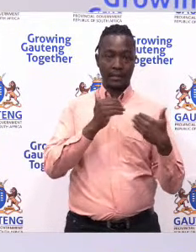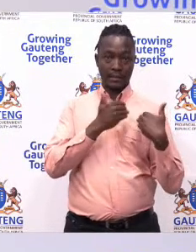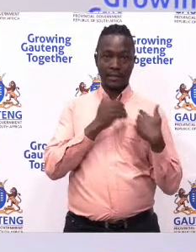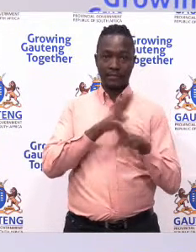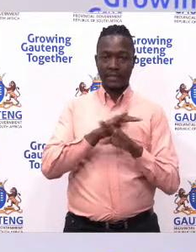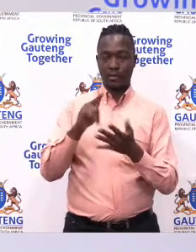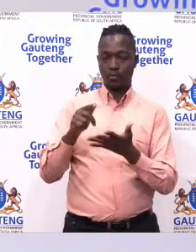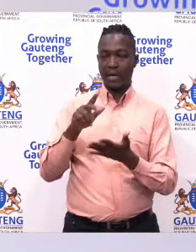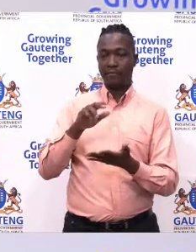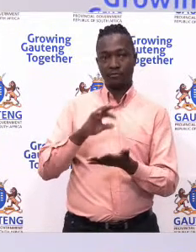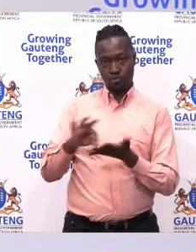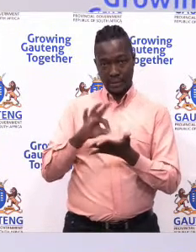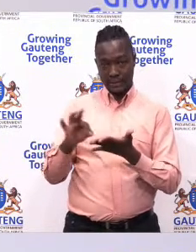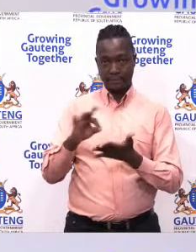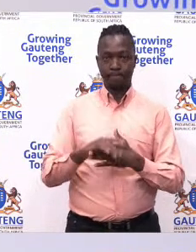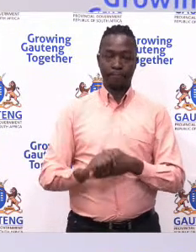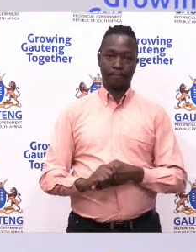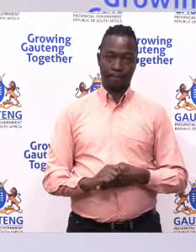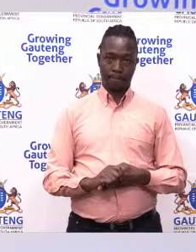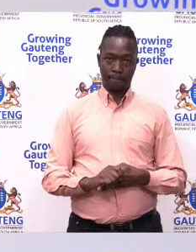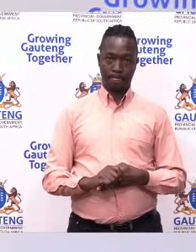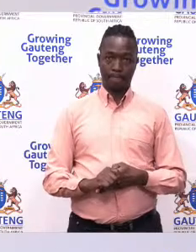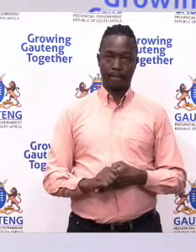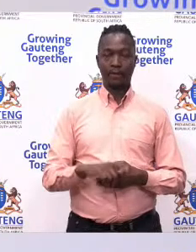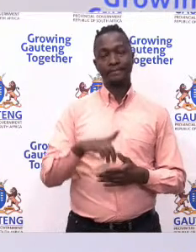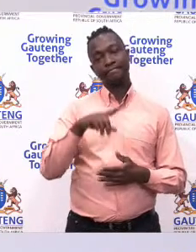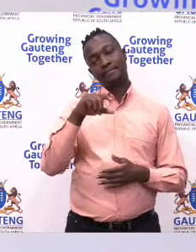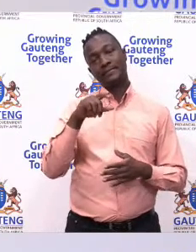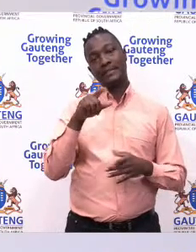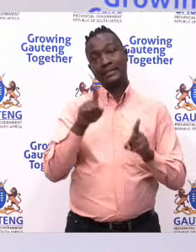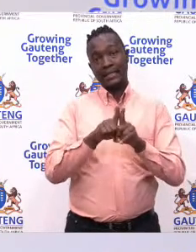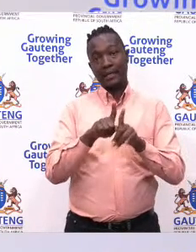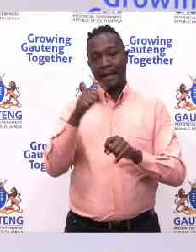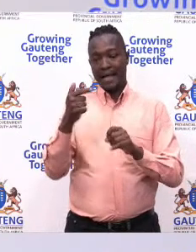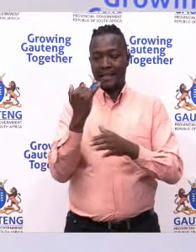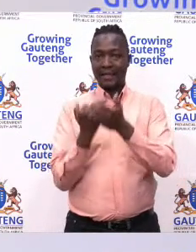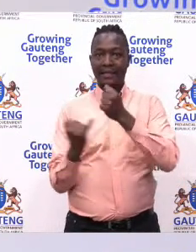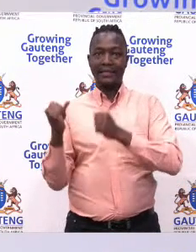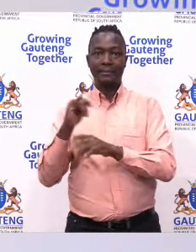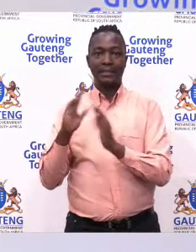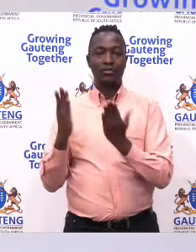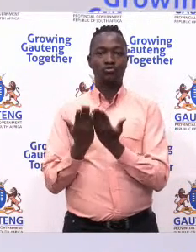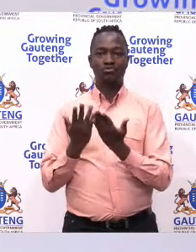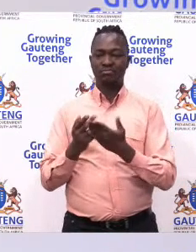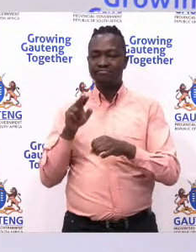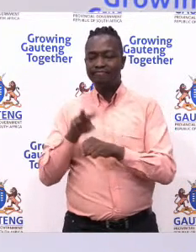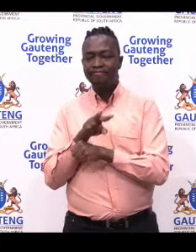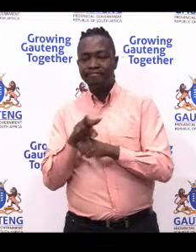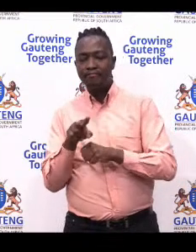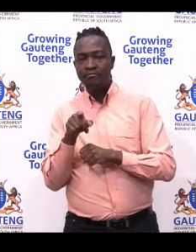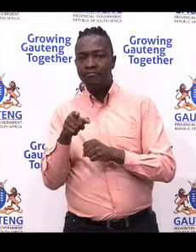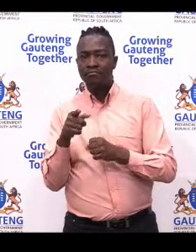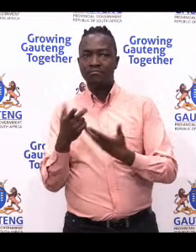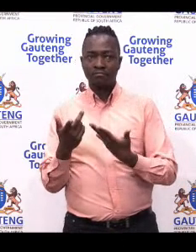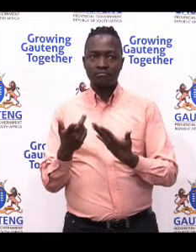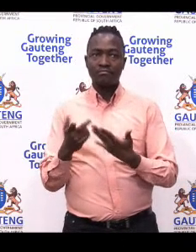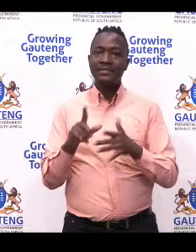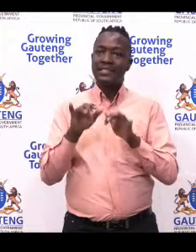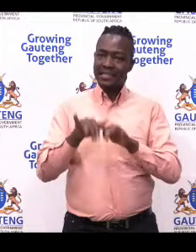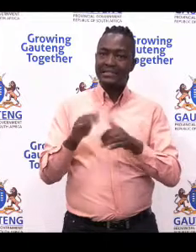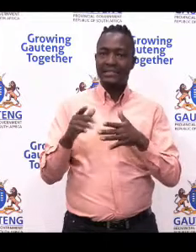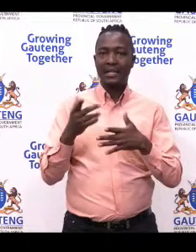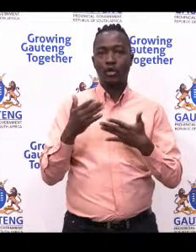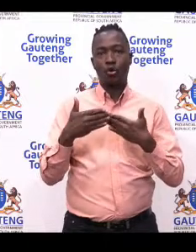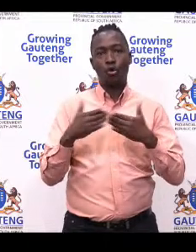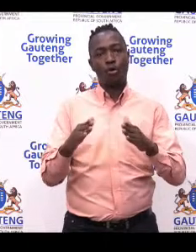we have to look at. Similarly, independent schools, we also track, although they would be remaining open